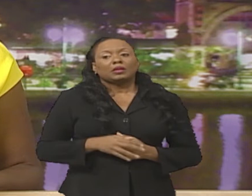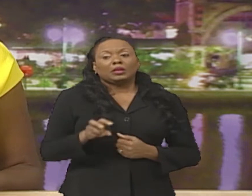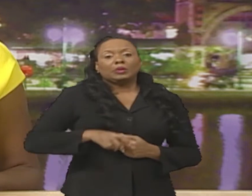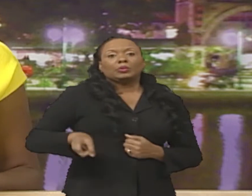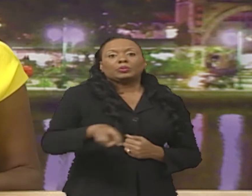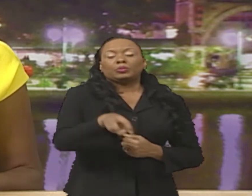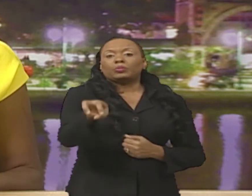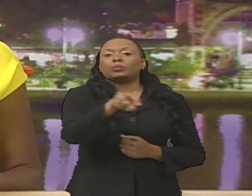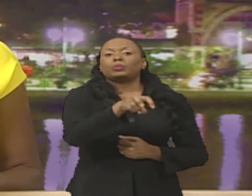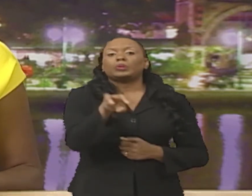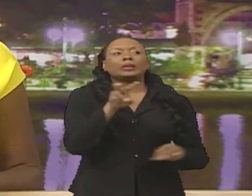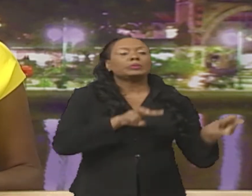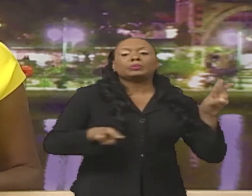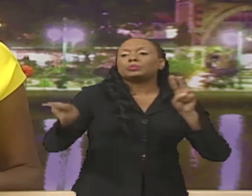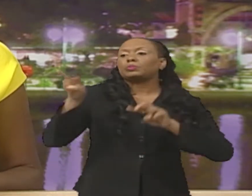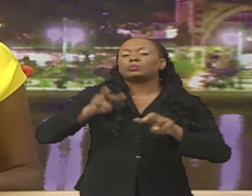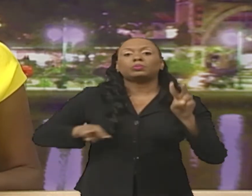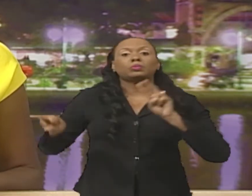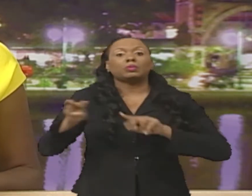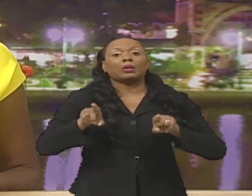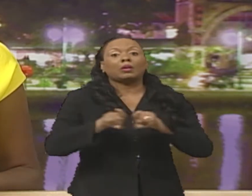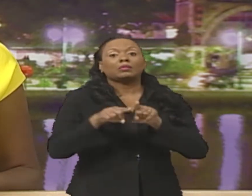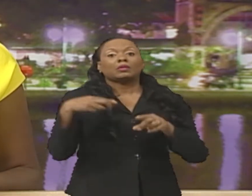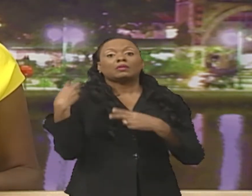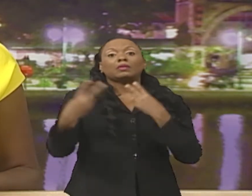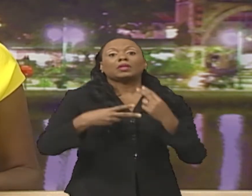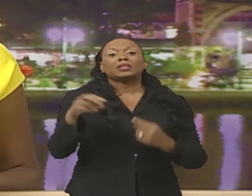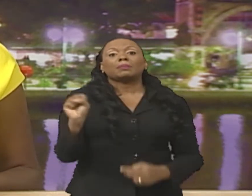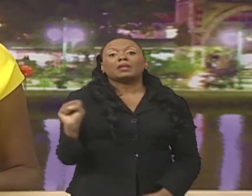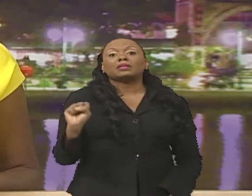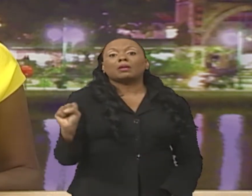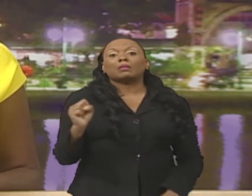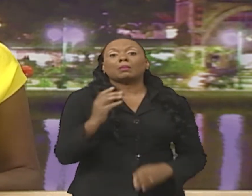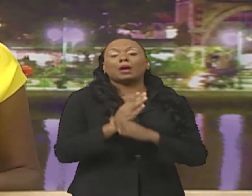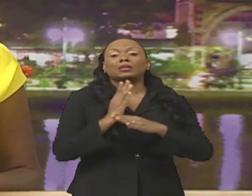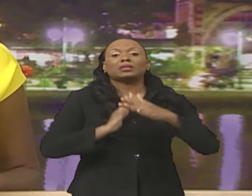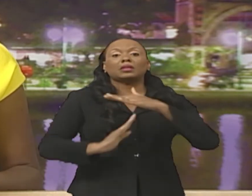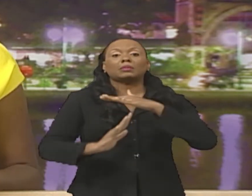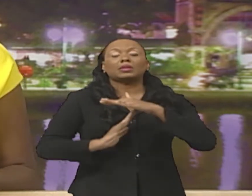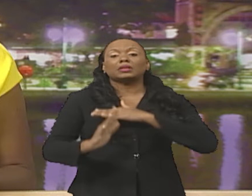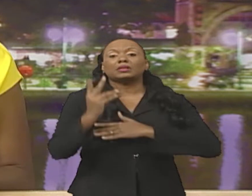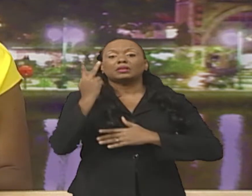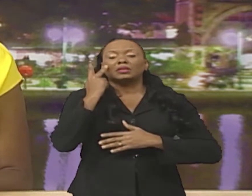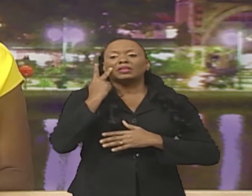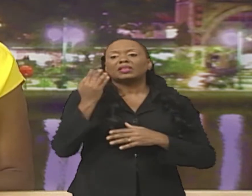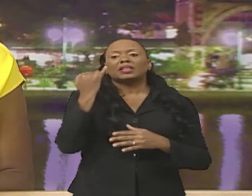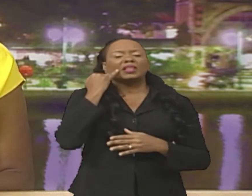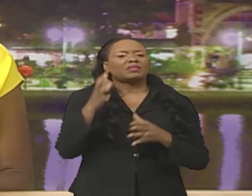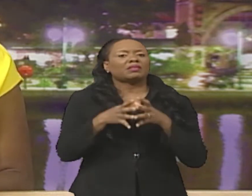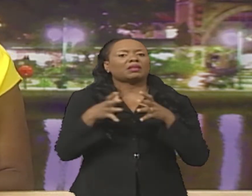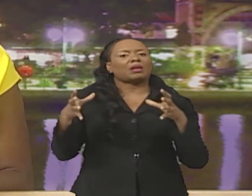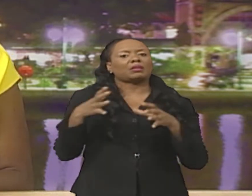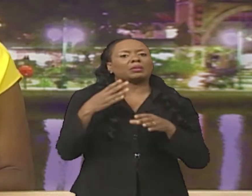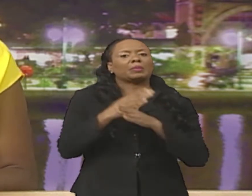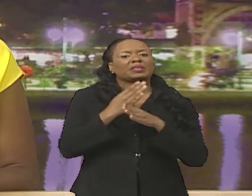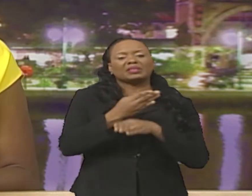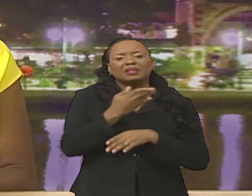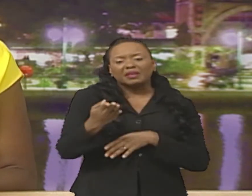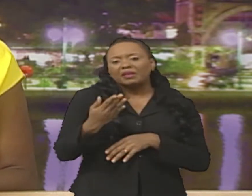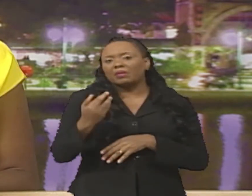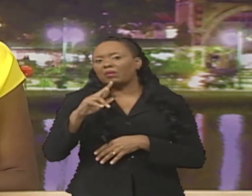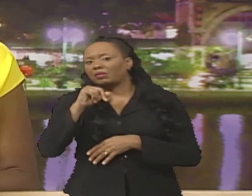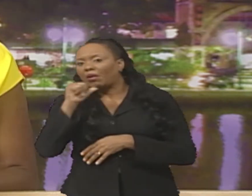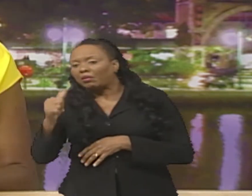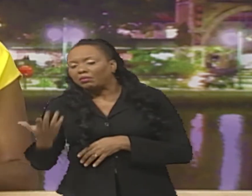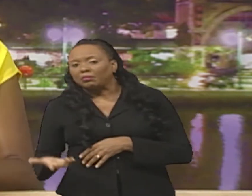The tour also included a visit to the Speightstown bus terminal for an assessment of the availability of buses there. And